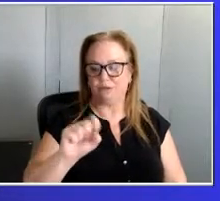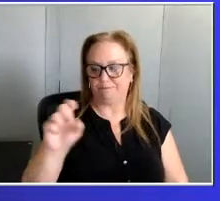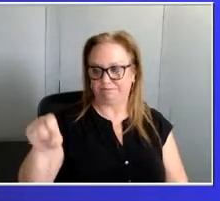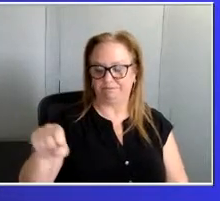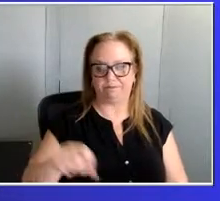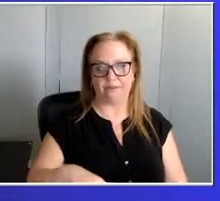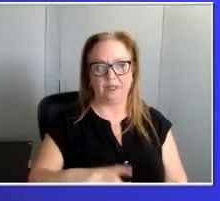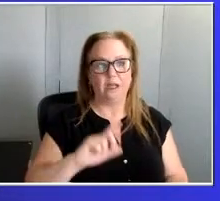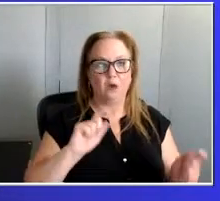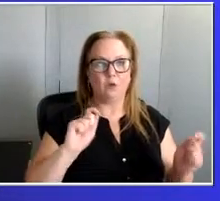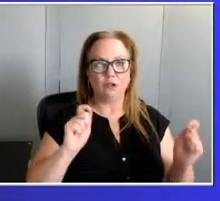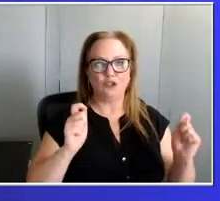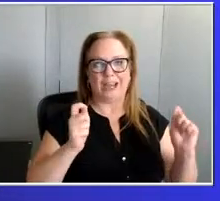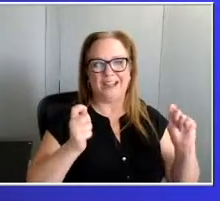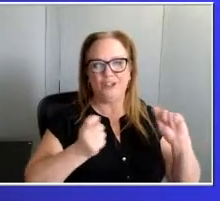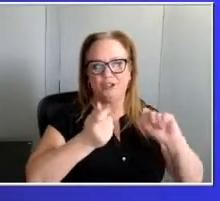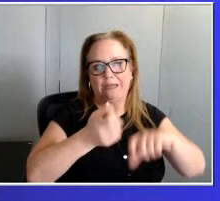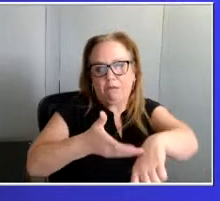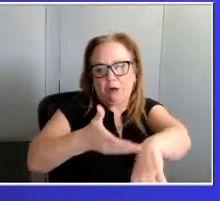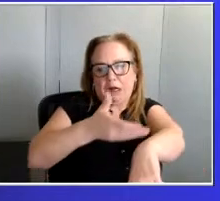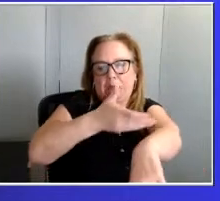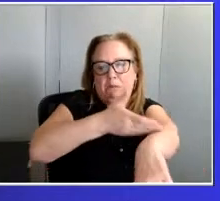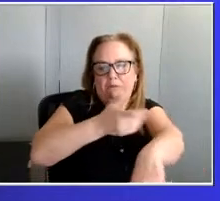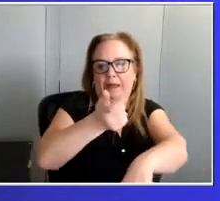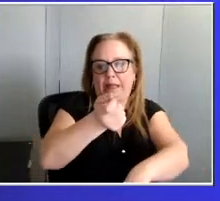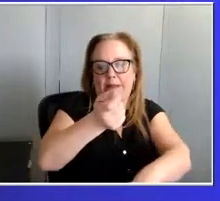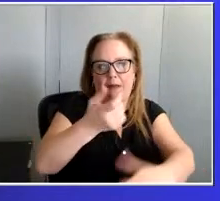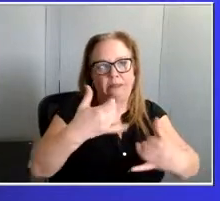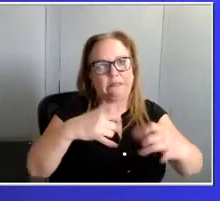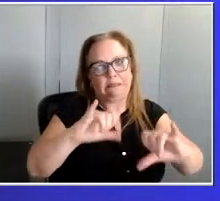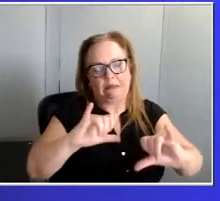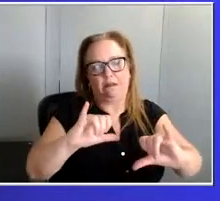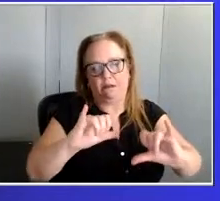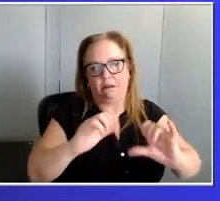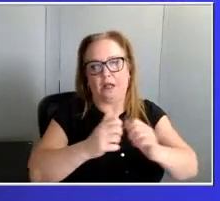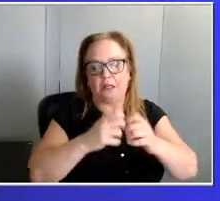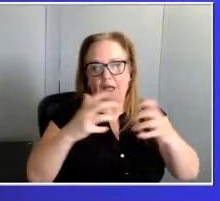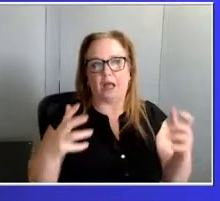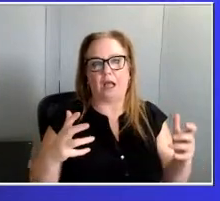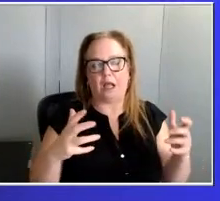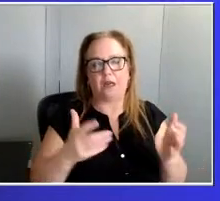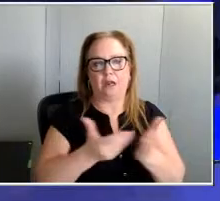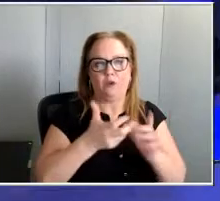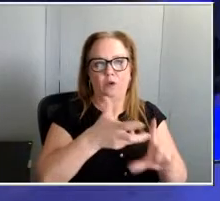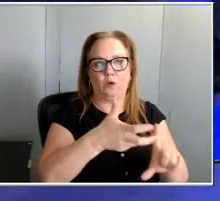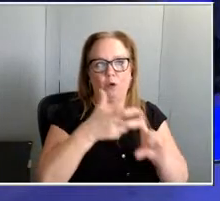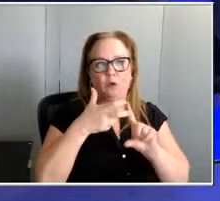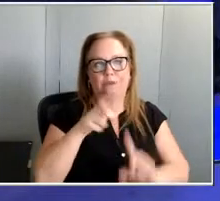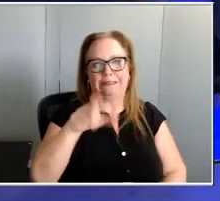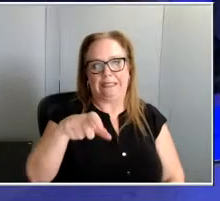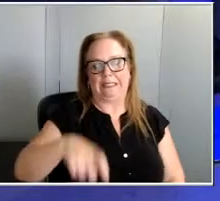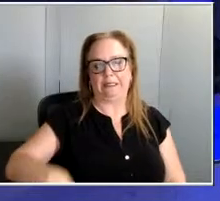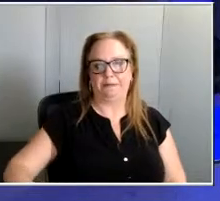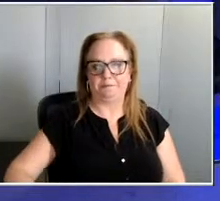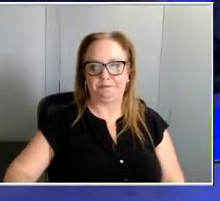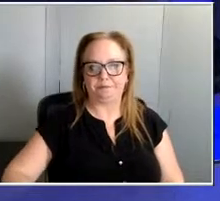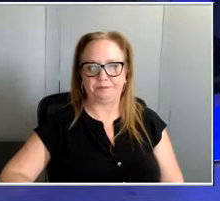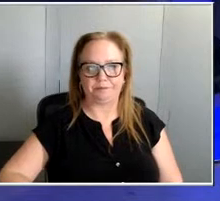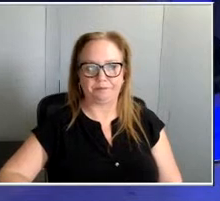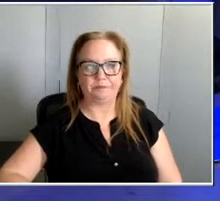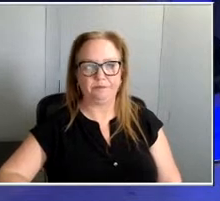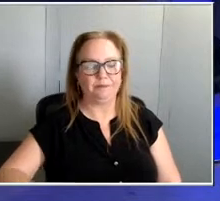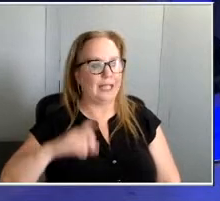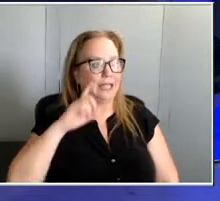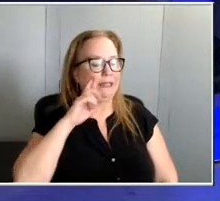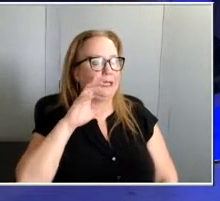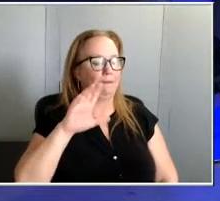turned the corner slightly. Yeah. But we still need a lot of new recruits. So Jody, I think about this landscape. You